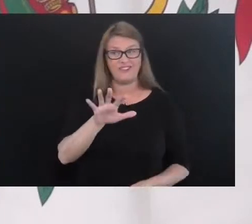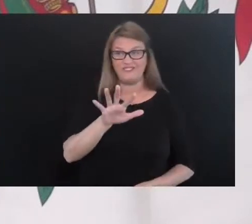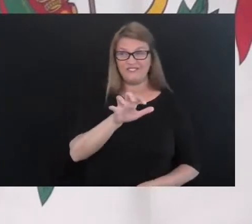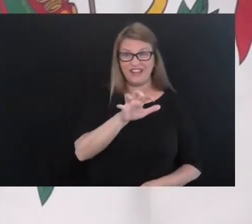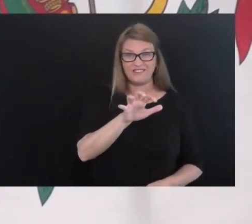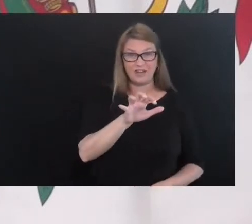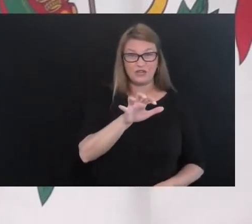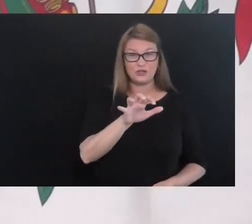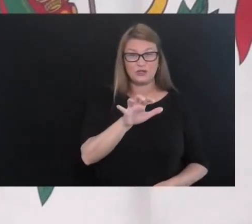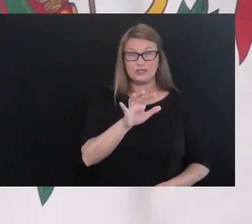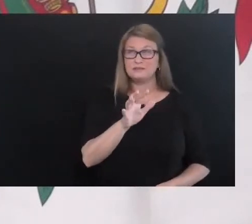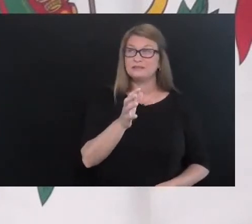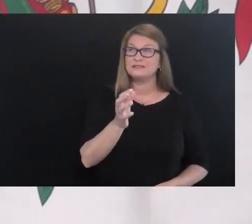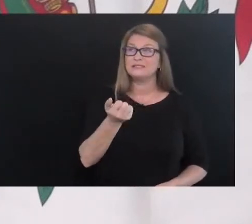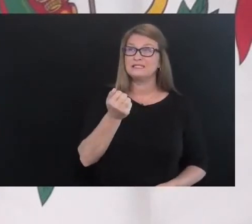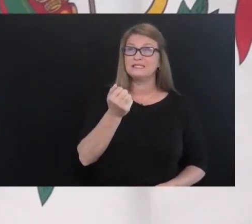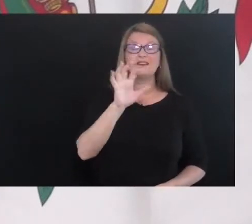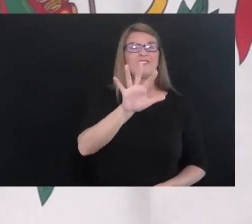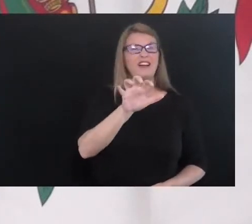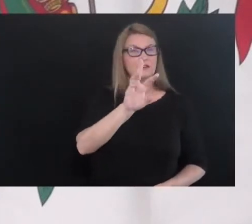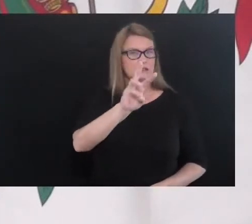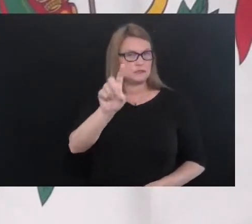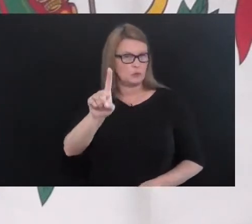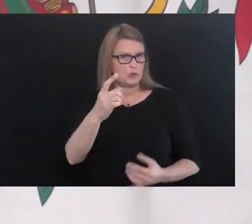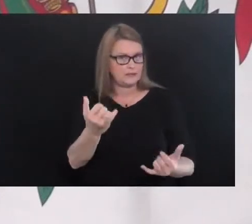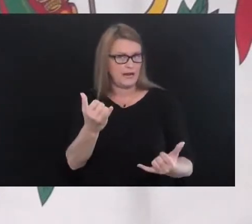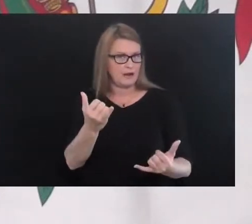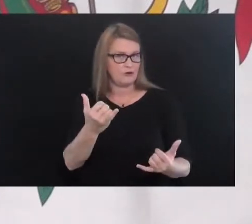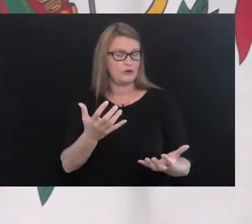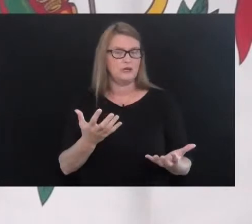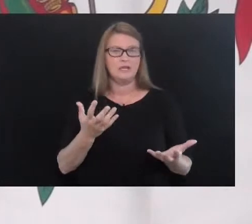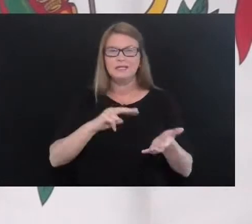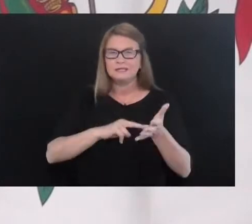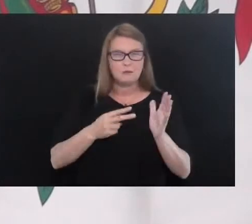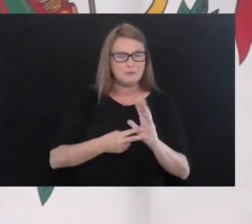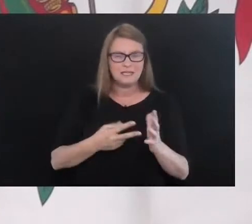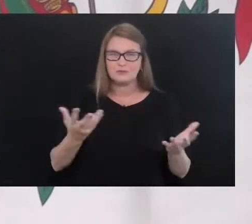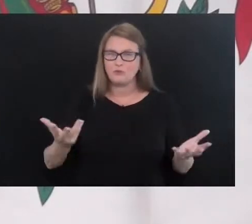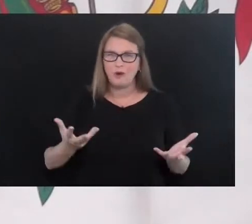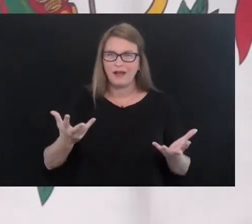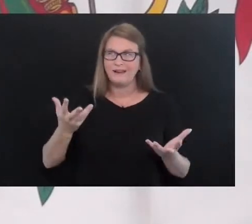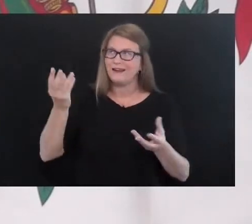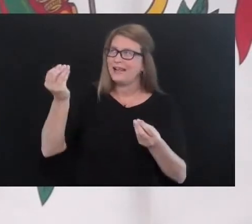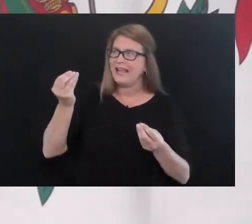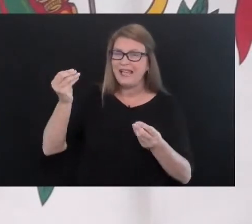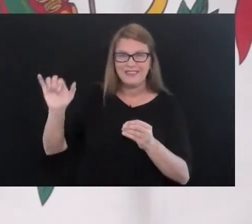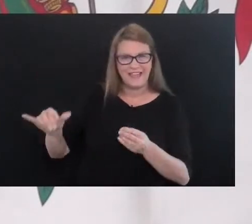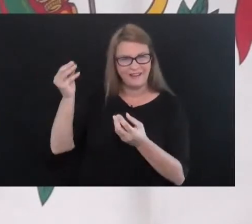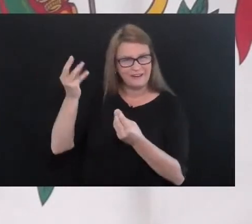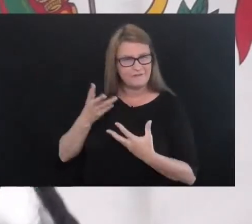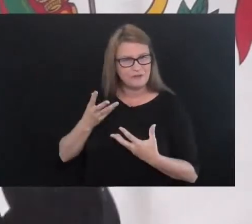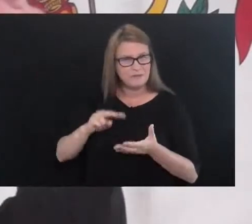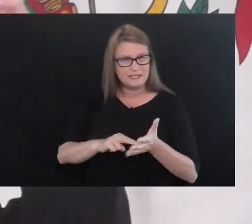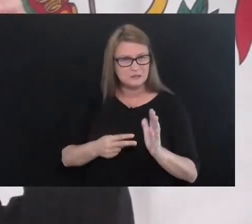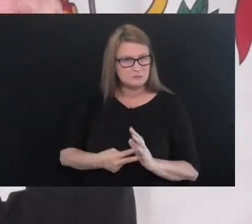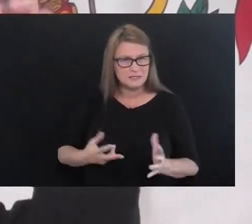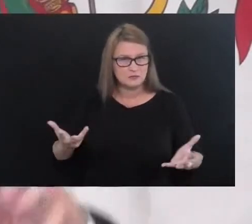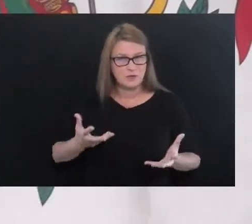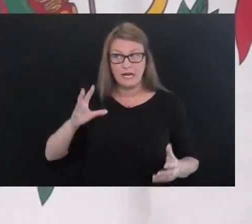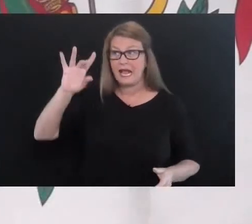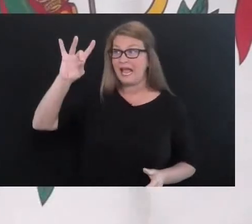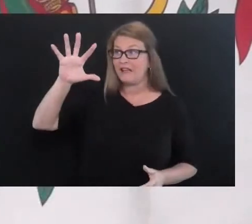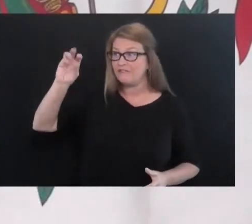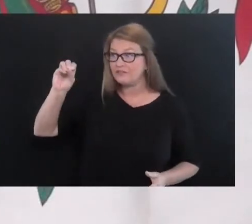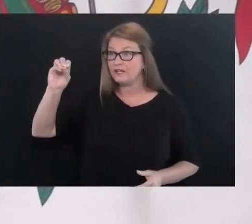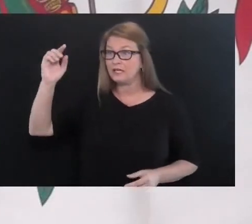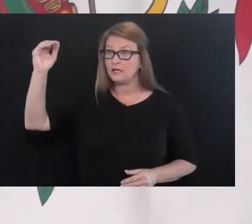some. Today it's 561. Now what does it tell us? It tells us we went to 850, we dropped